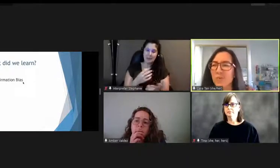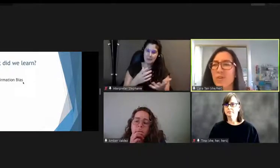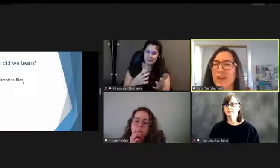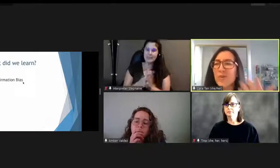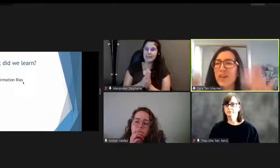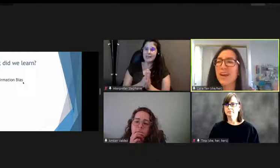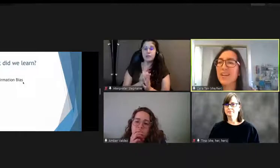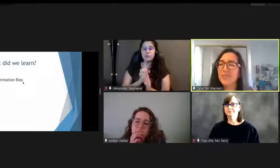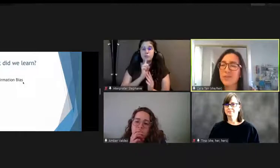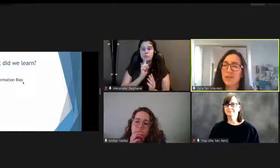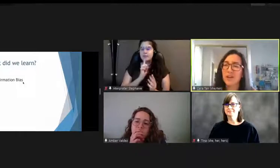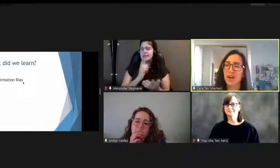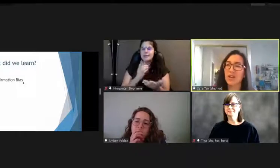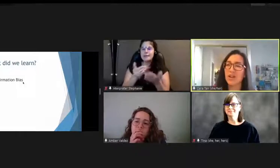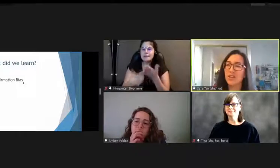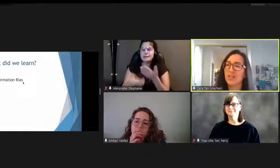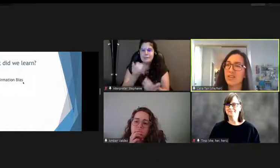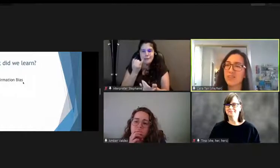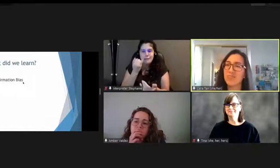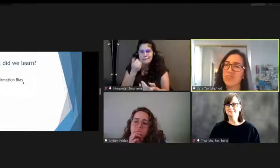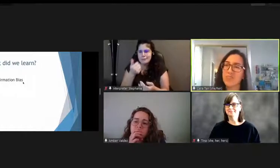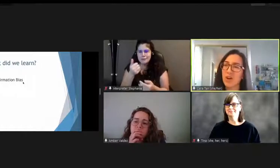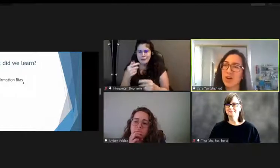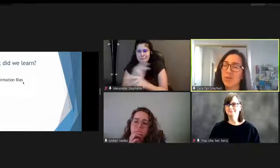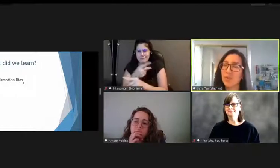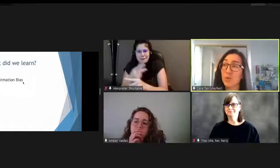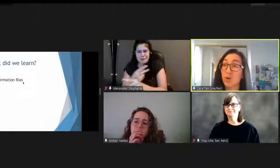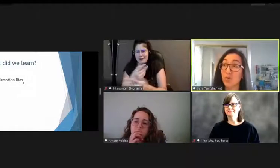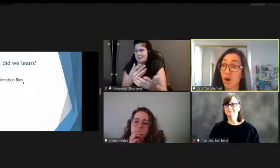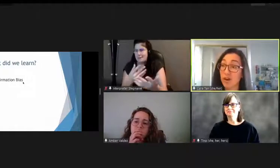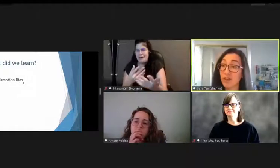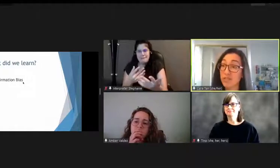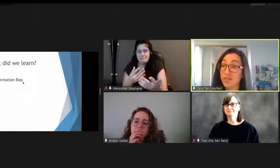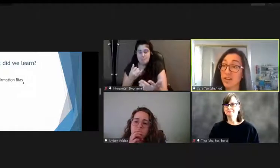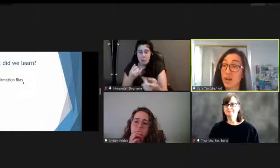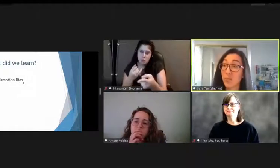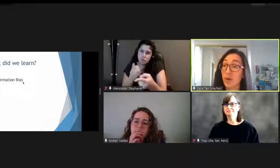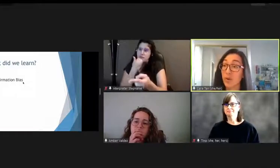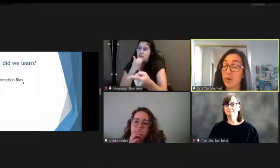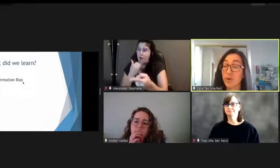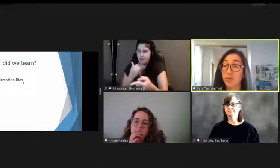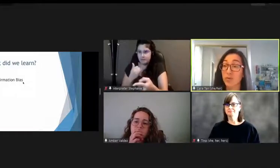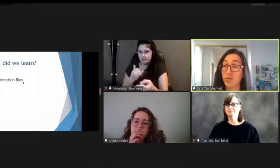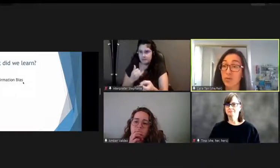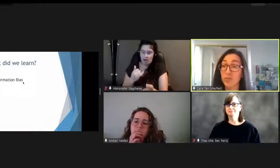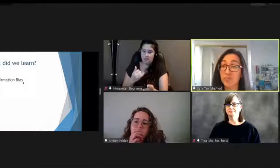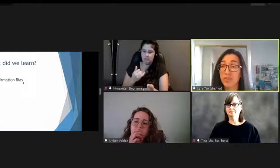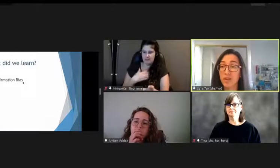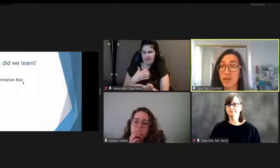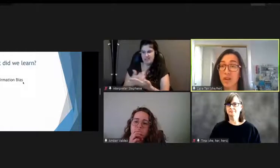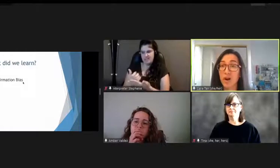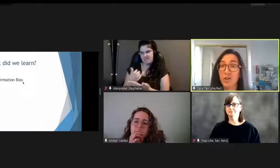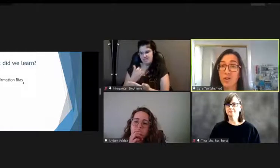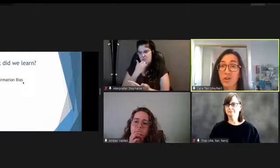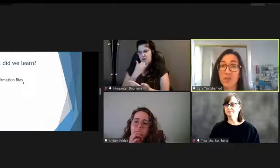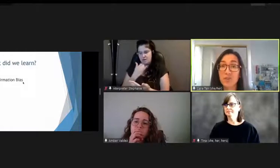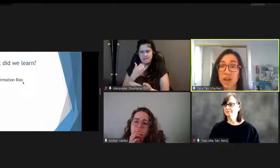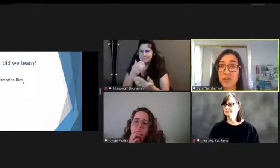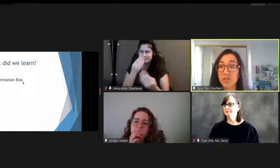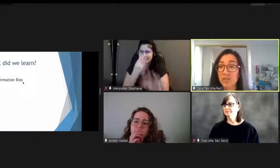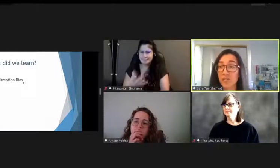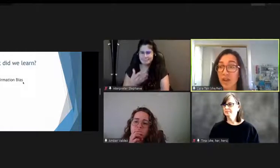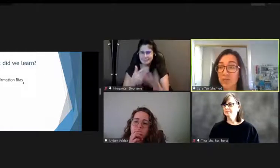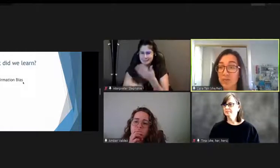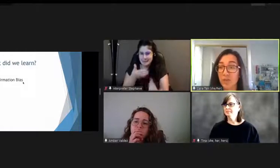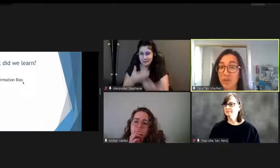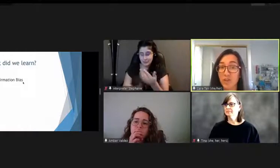end of the world, right? Who cares if you figured out if you were wrong, right, about my numbers rule? Are there other times